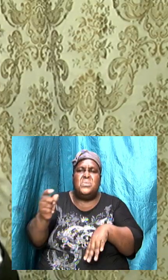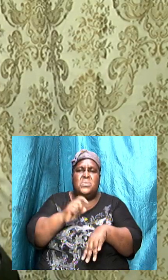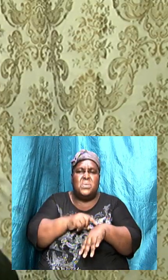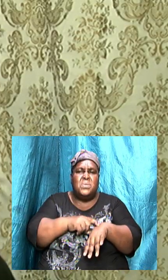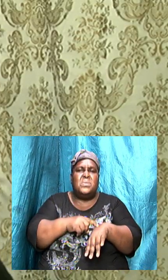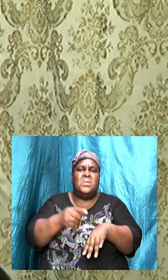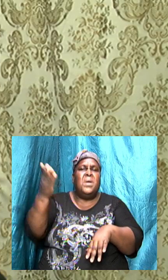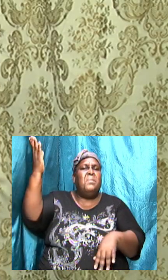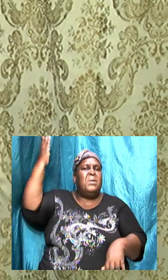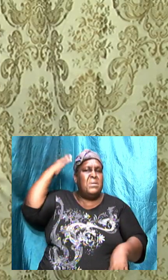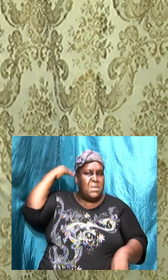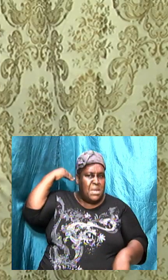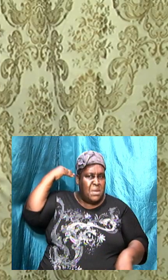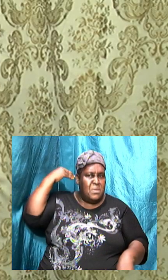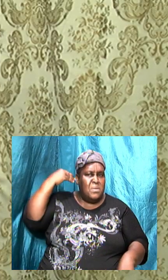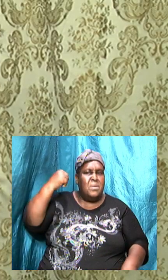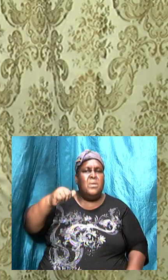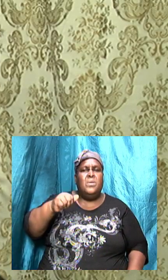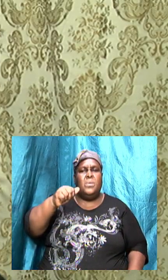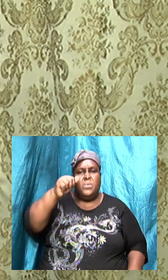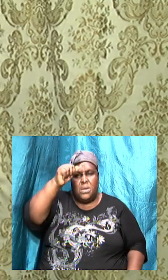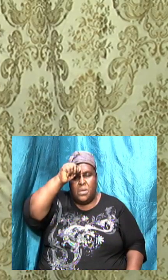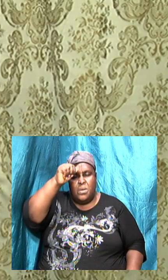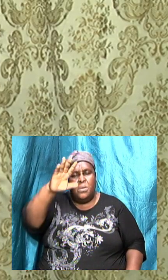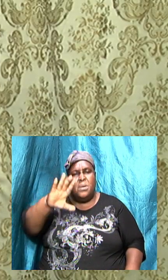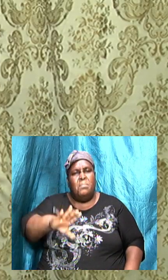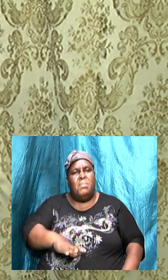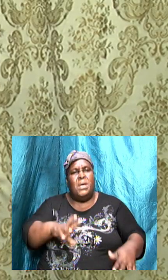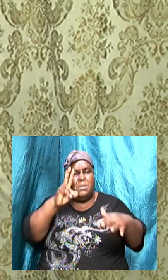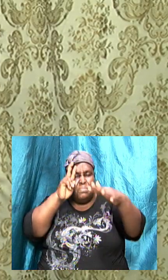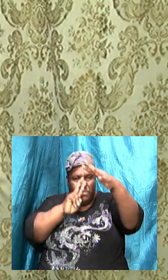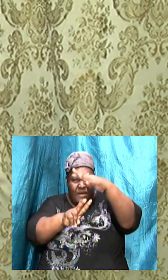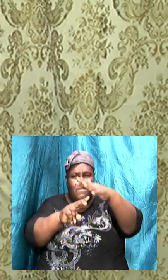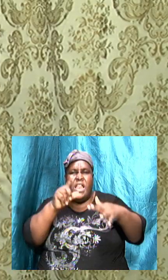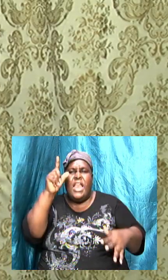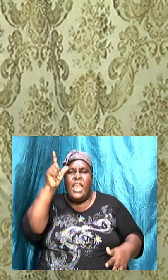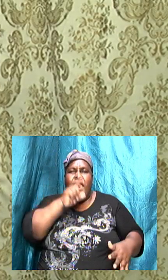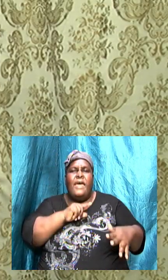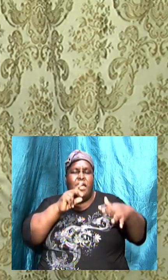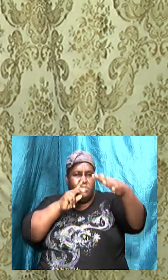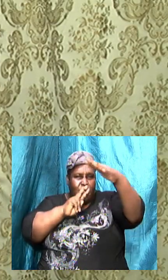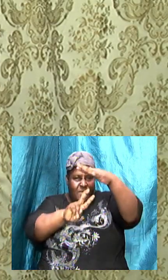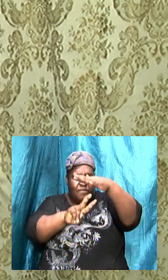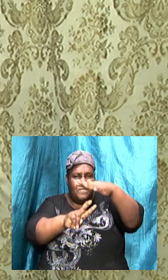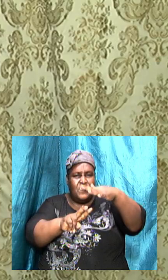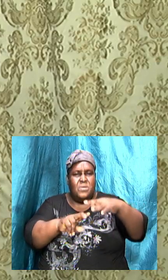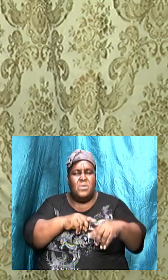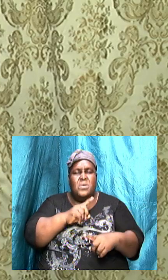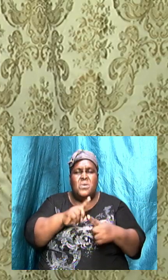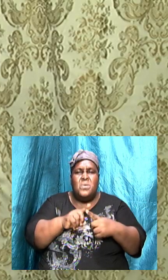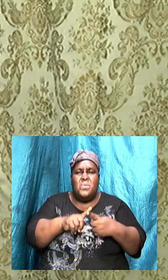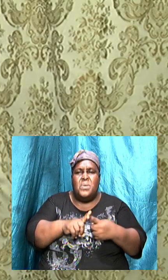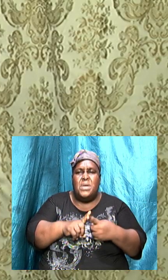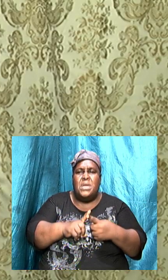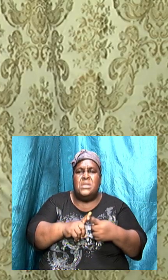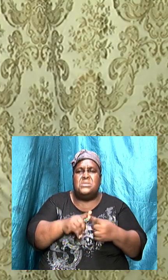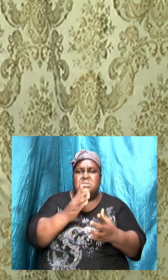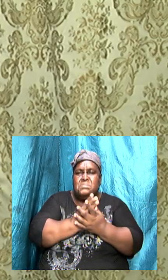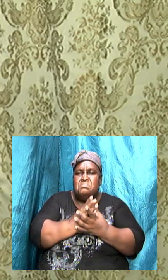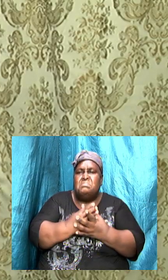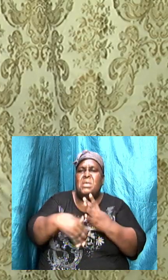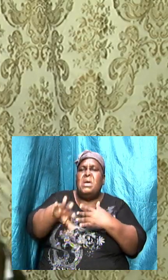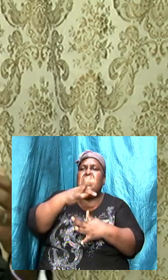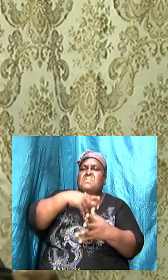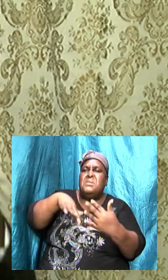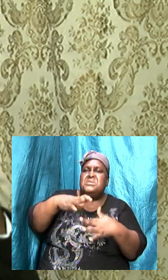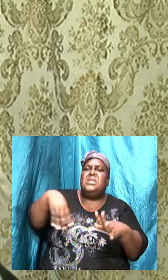then with Balaam and Balak, that after the compromise, after the mingling and the